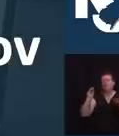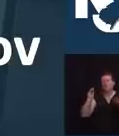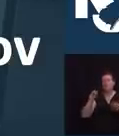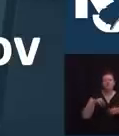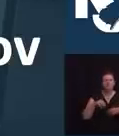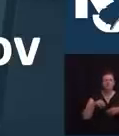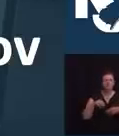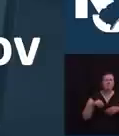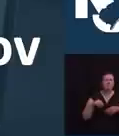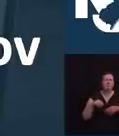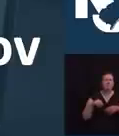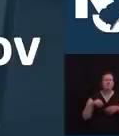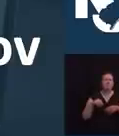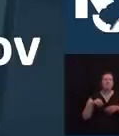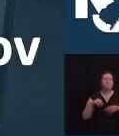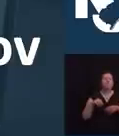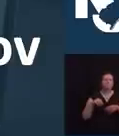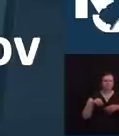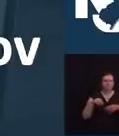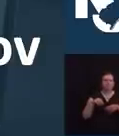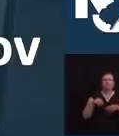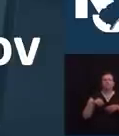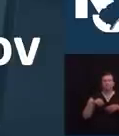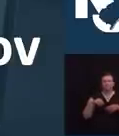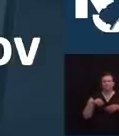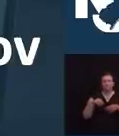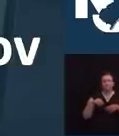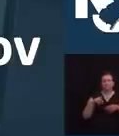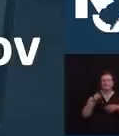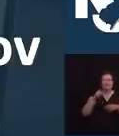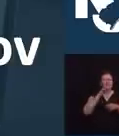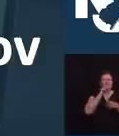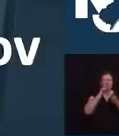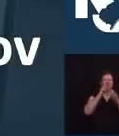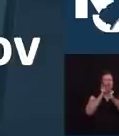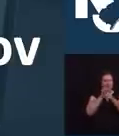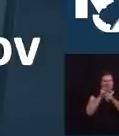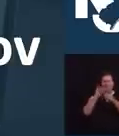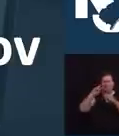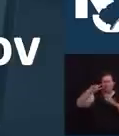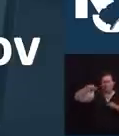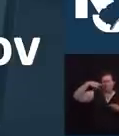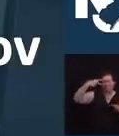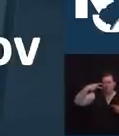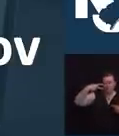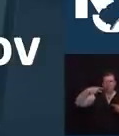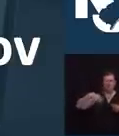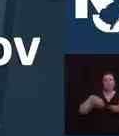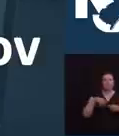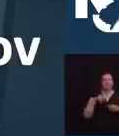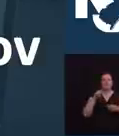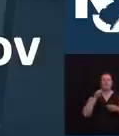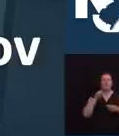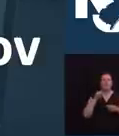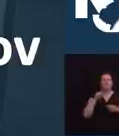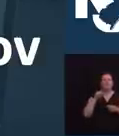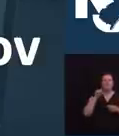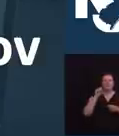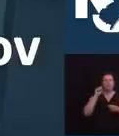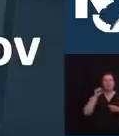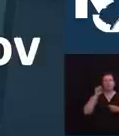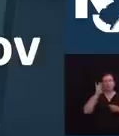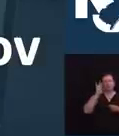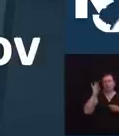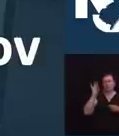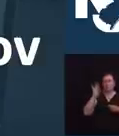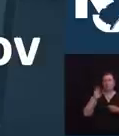reversed. That's not accurate. The rate of transmission is 0.99 and the positivity rate is